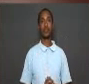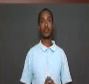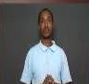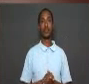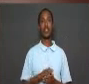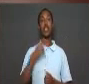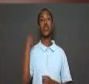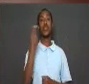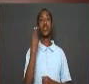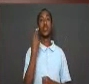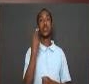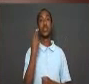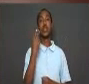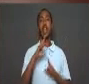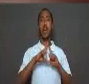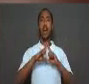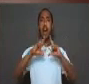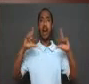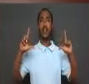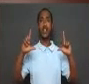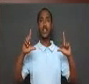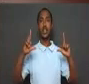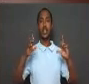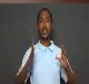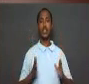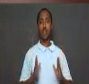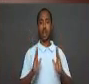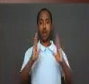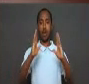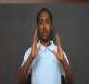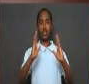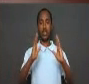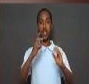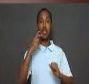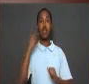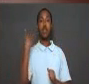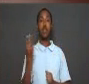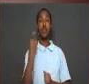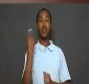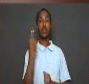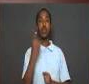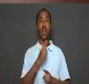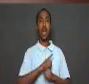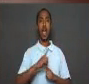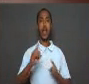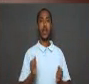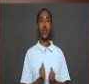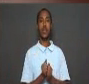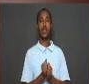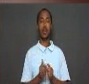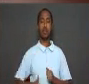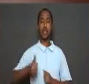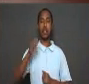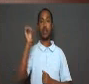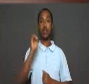It uses a large, shallow hearth, which is usually lined with a basic